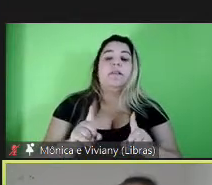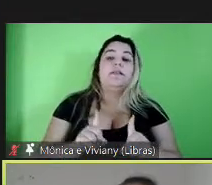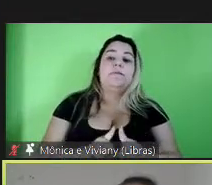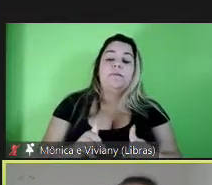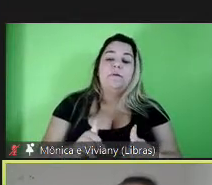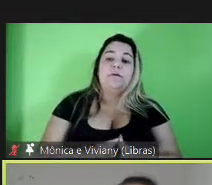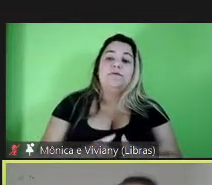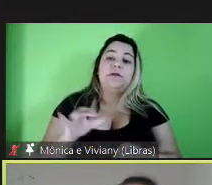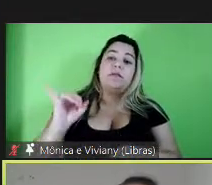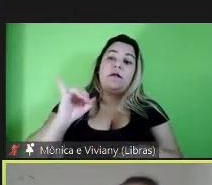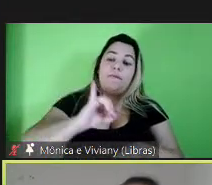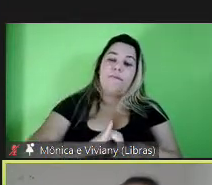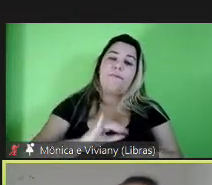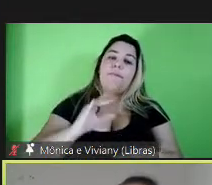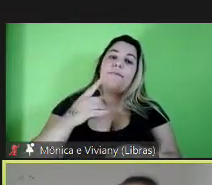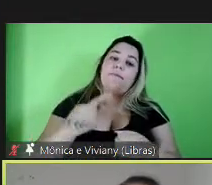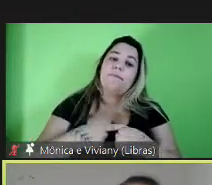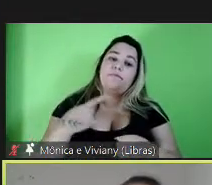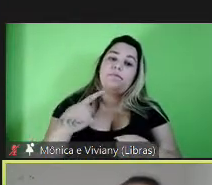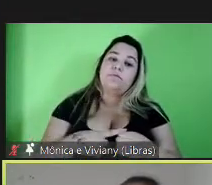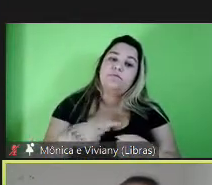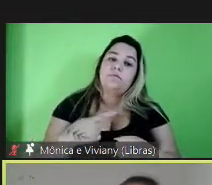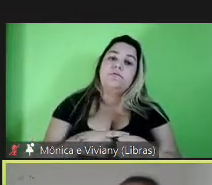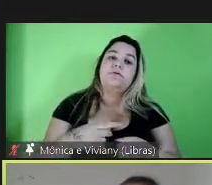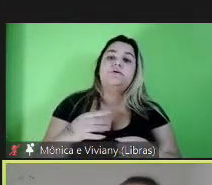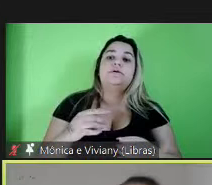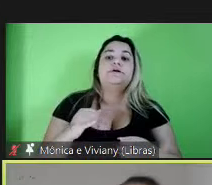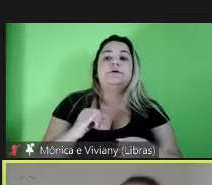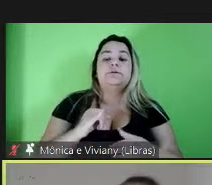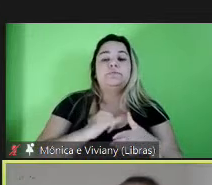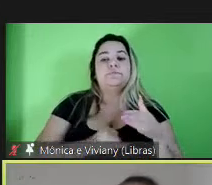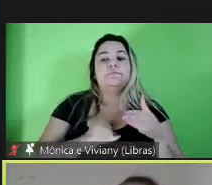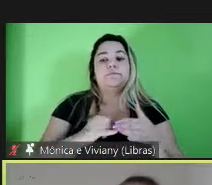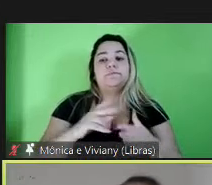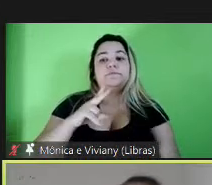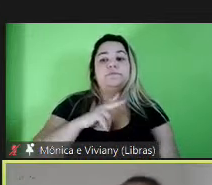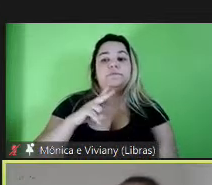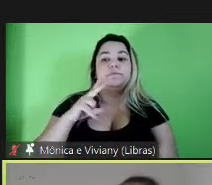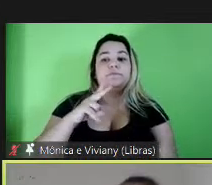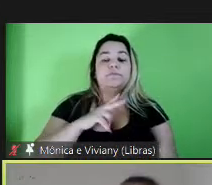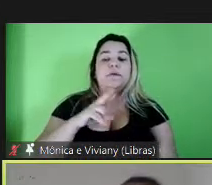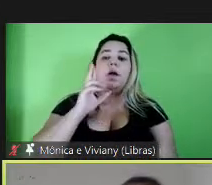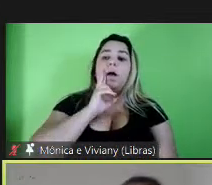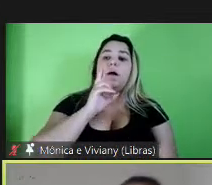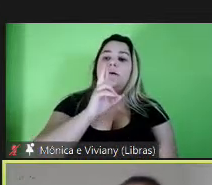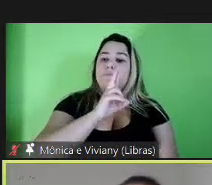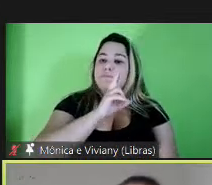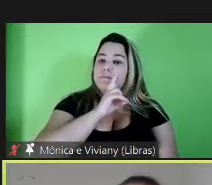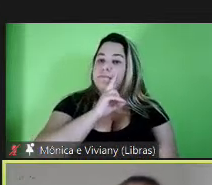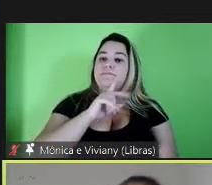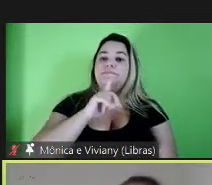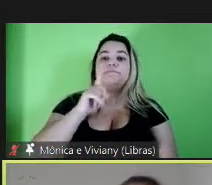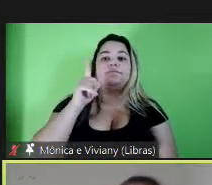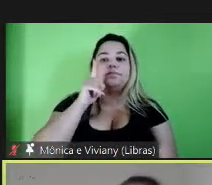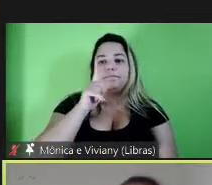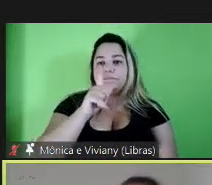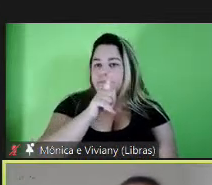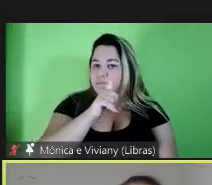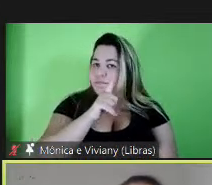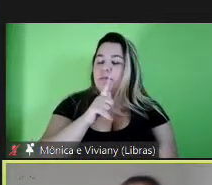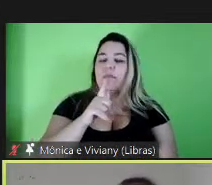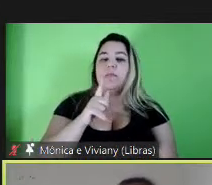I'm part of, it is a region that is central, where there are many public institutions, private ones, commerce,